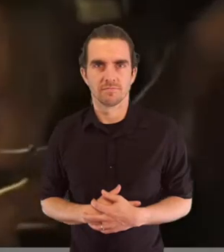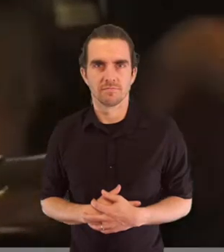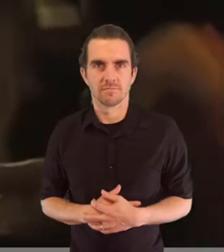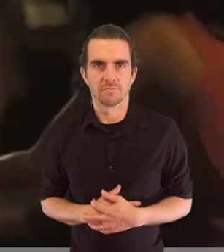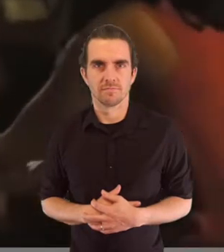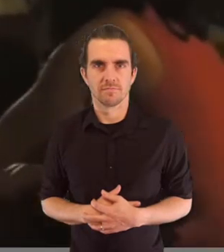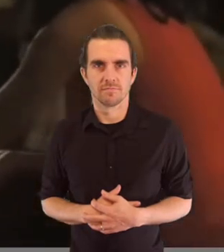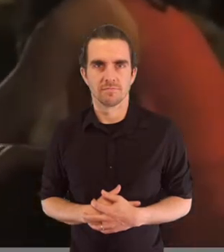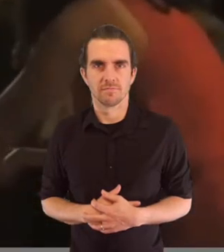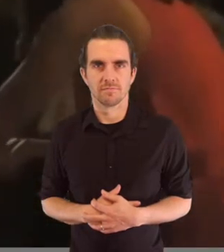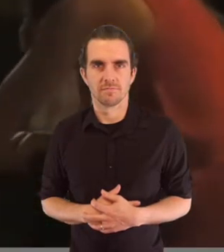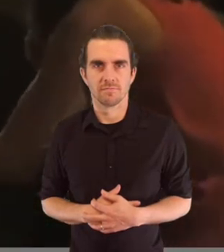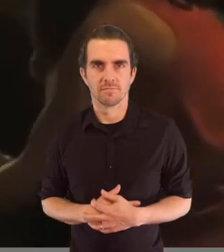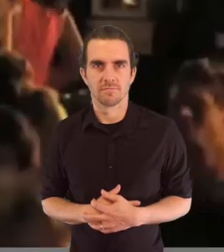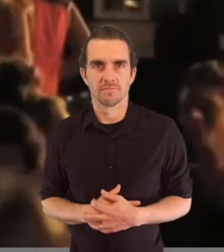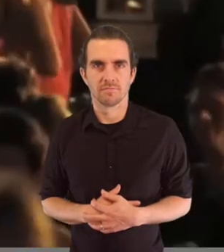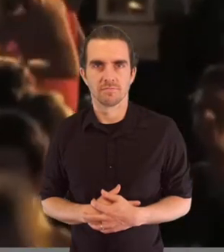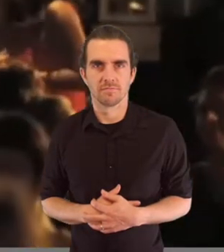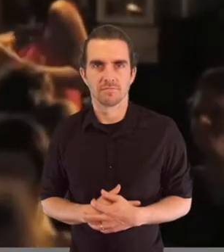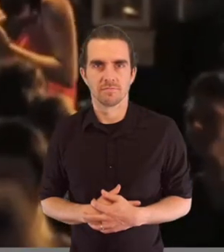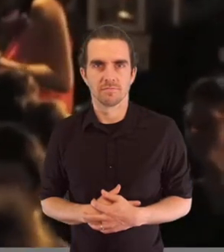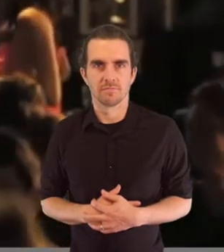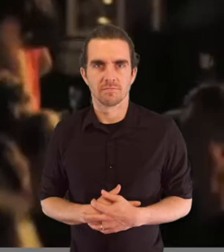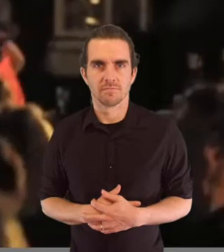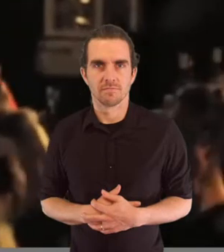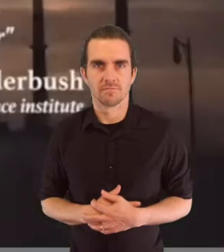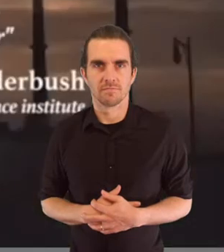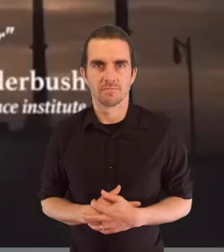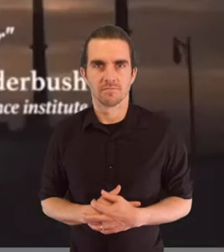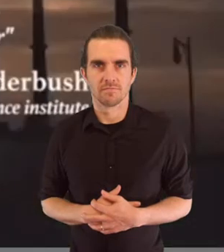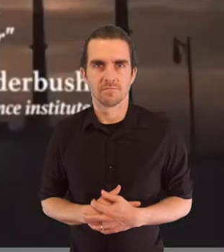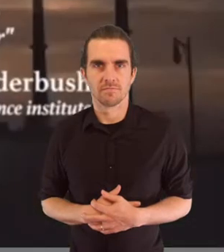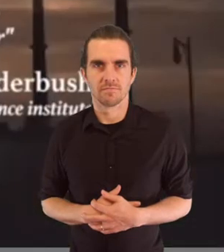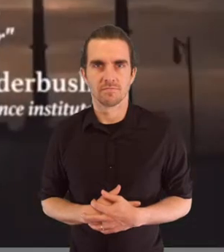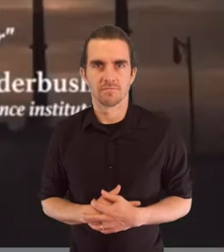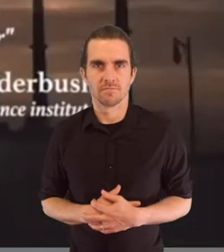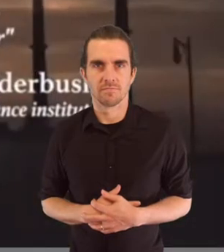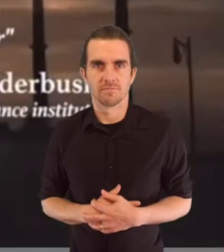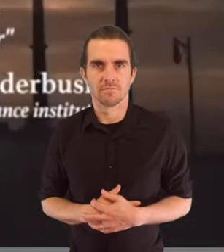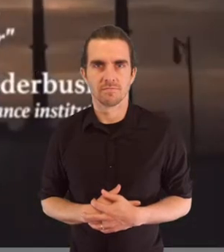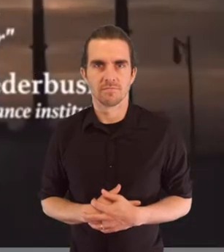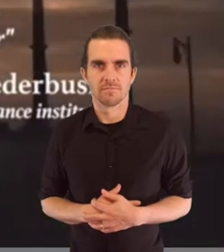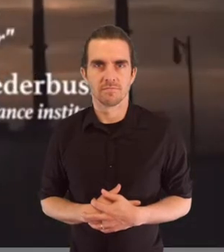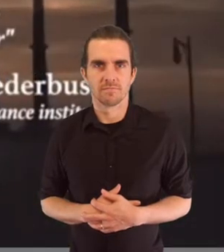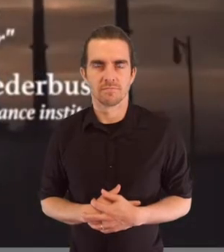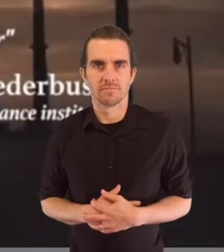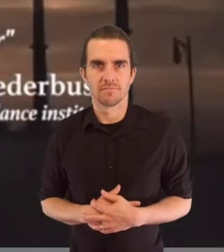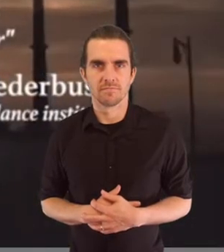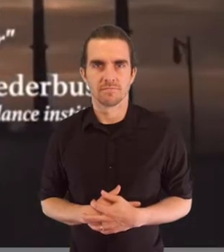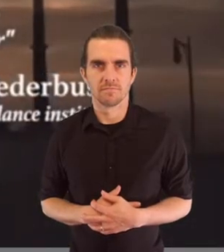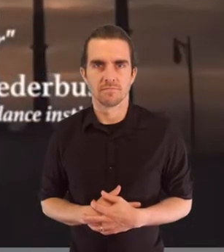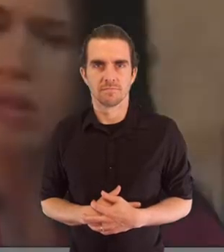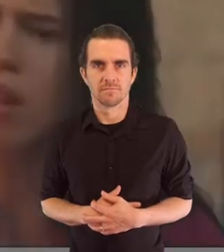Now she gets her up in a club and dances, but she collapses. A subject rarely seen